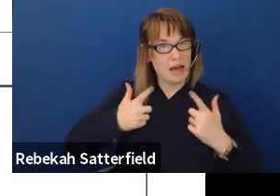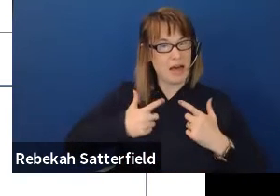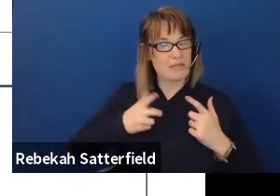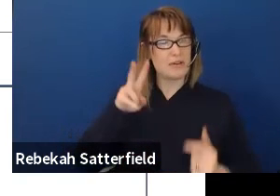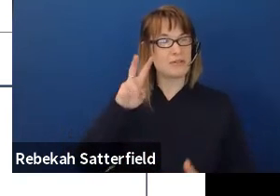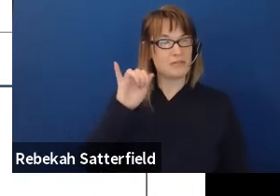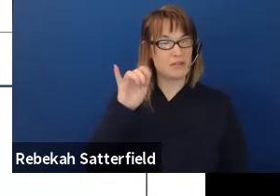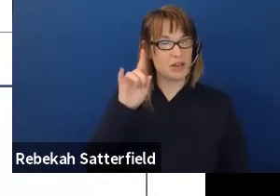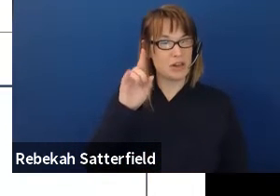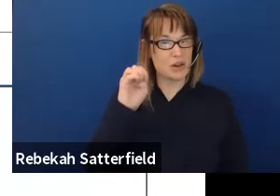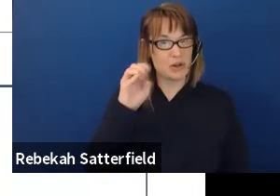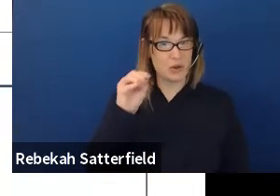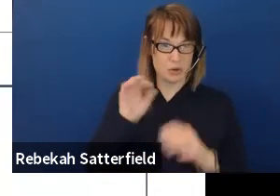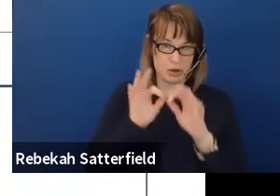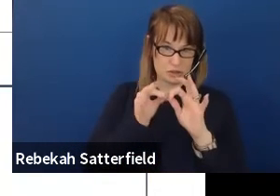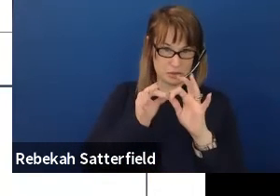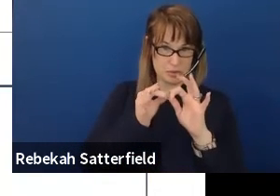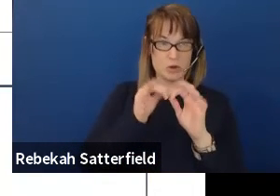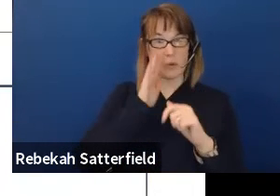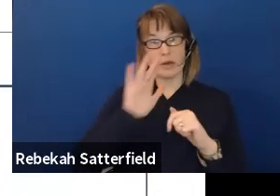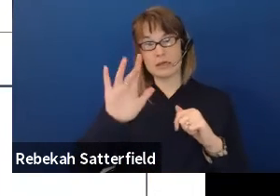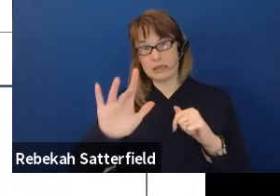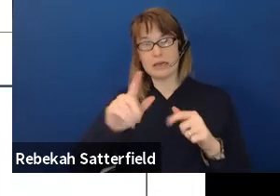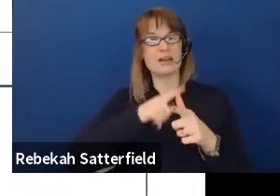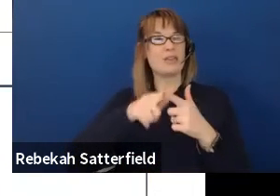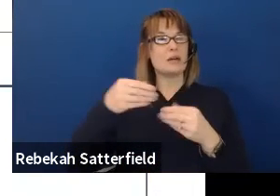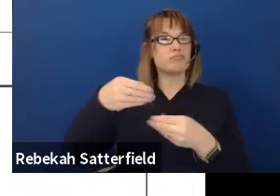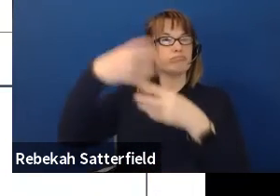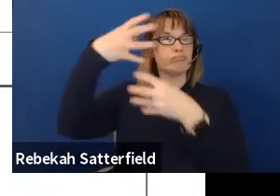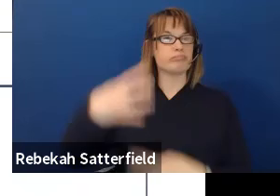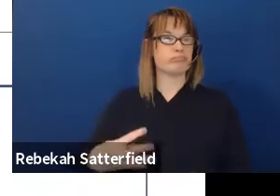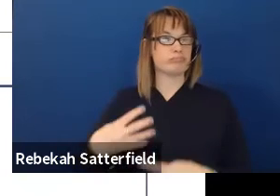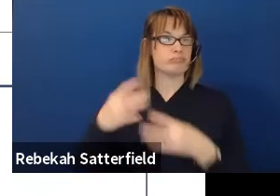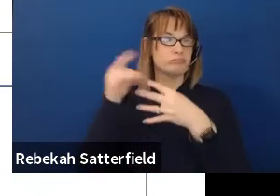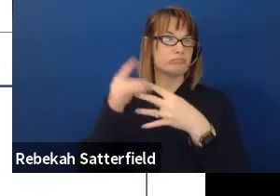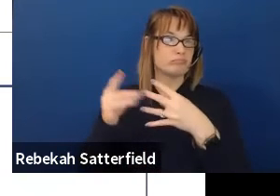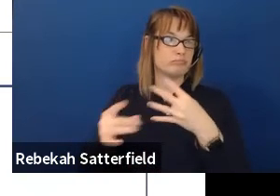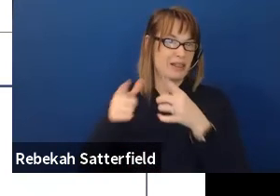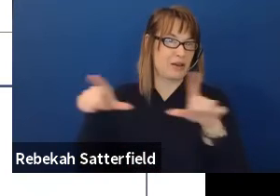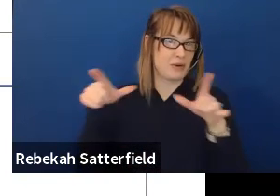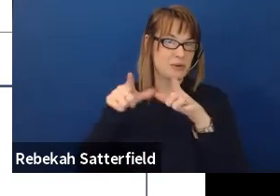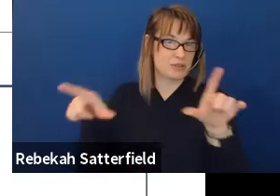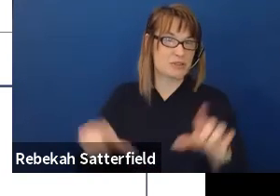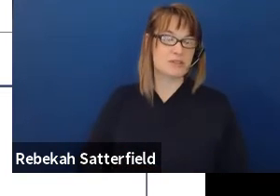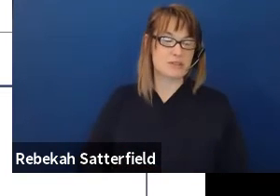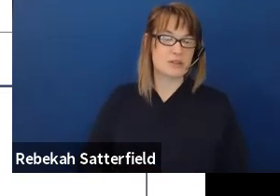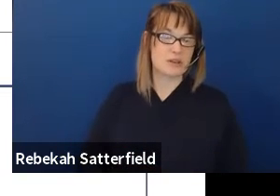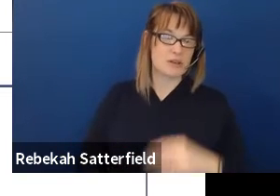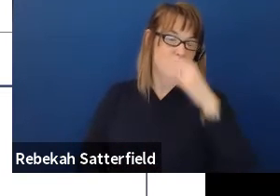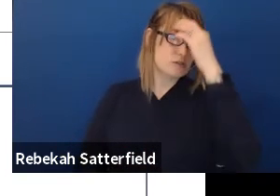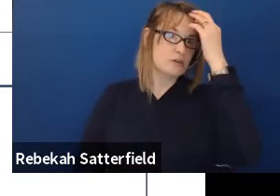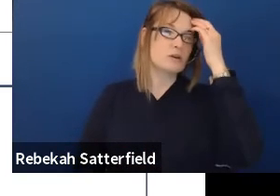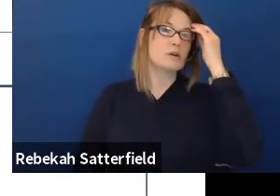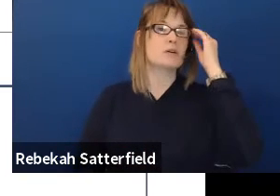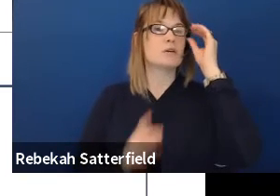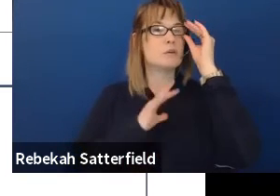that button, we'll bring a drop-down list of the available languages to bring in a video interpreter. So